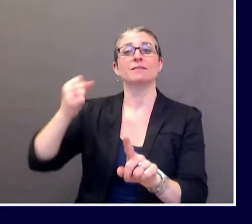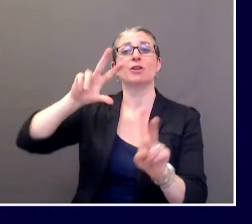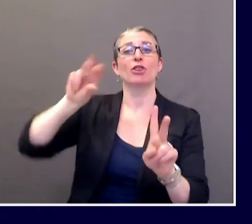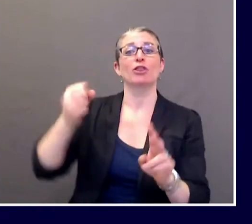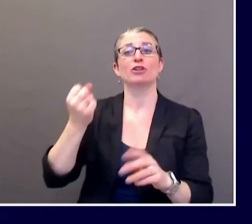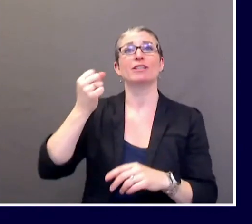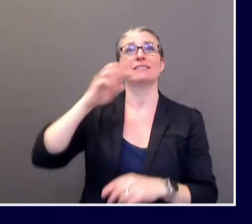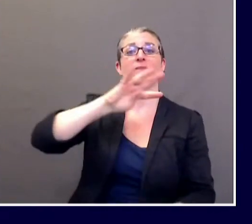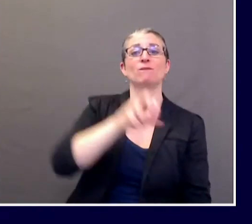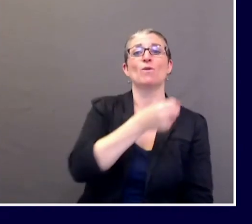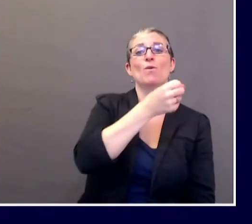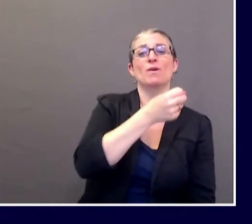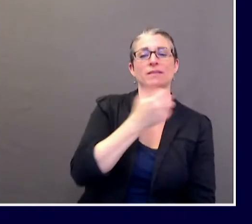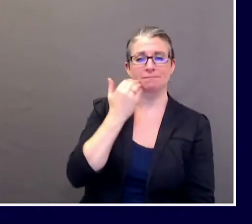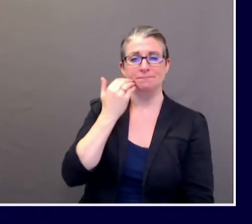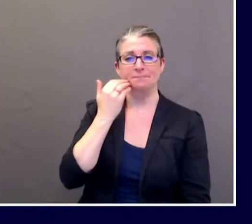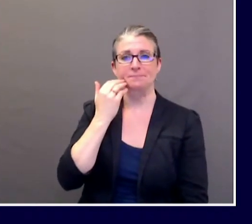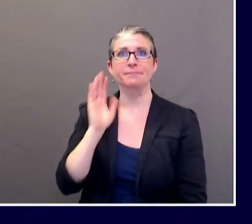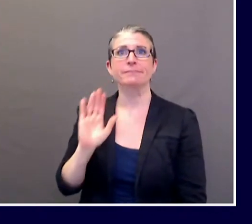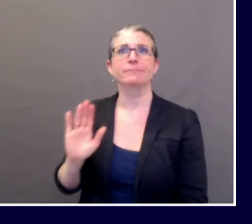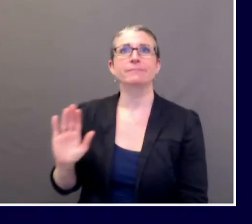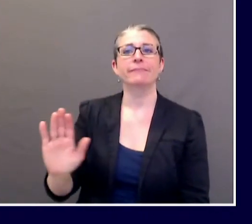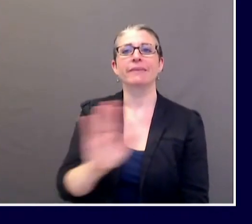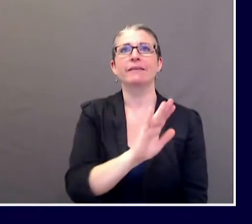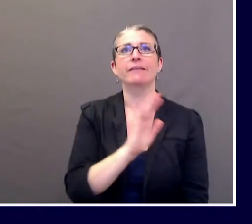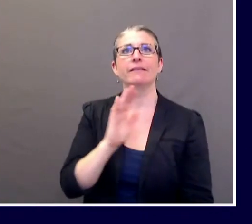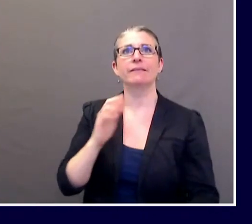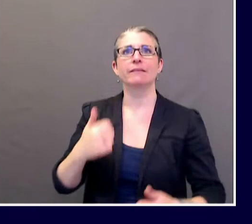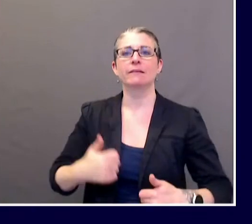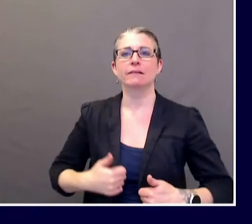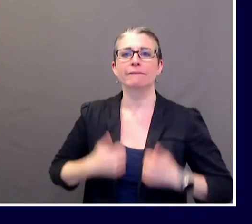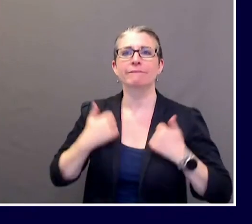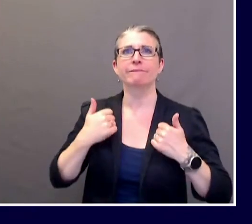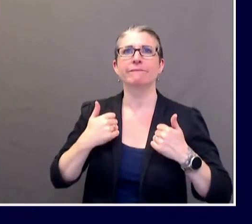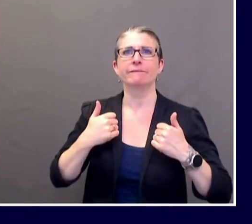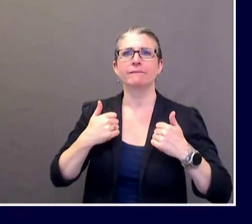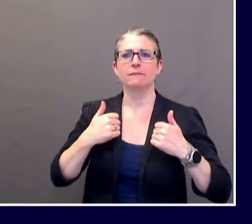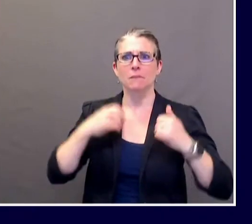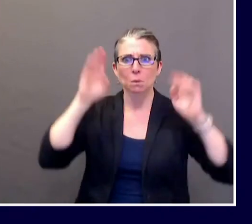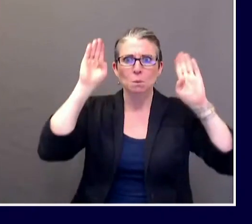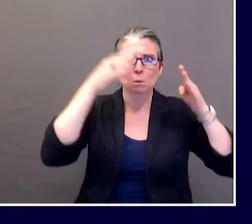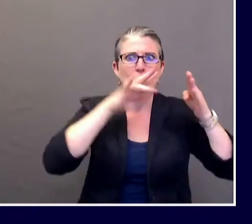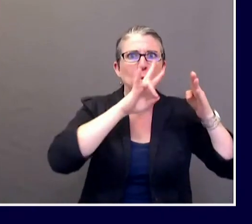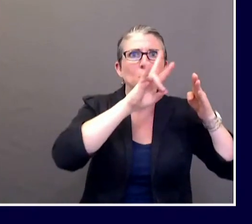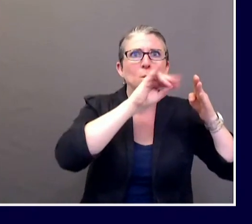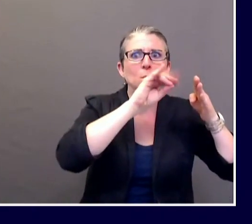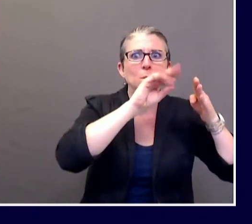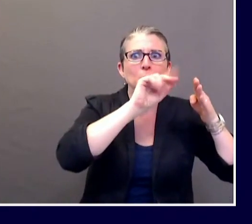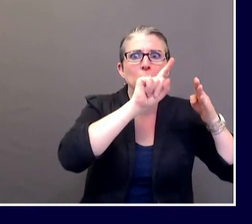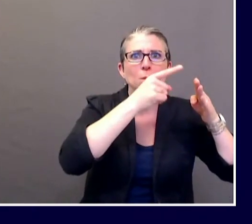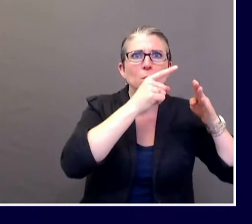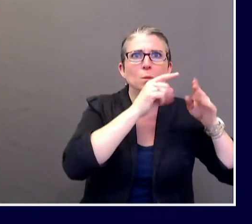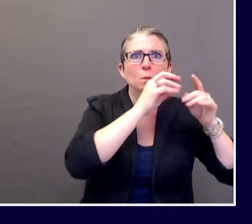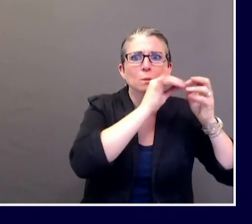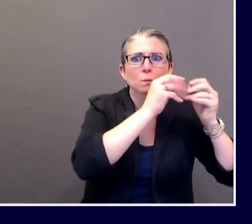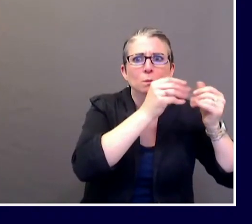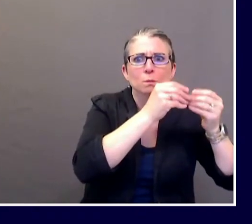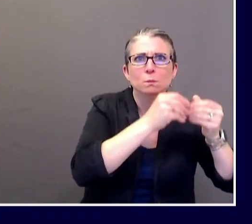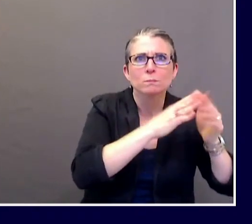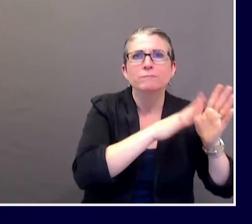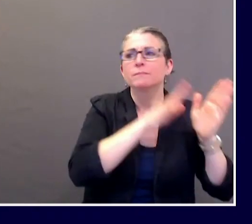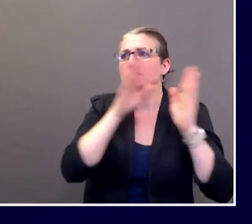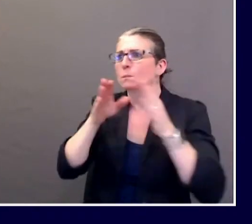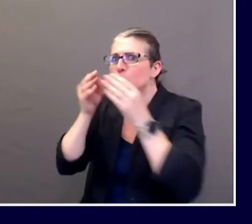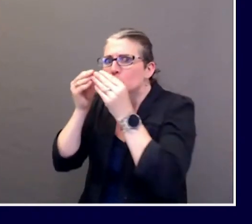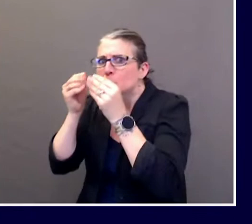folks across the age spectrum to get vaccinated. And so it's not any one particular decade of folks, it's got to be